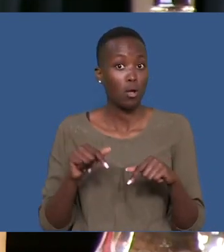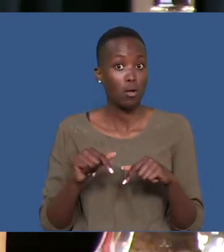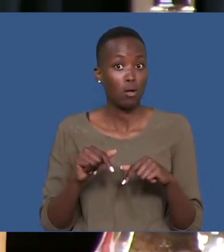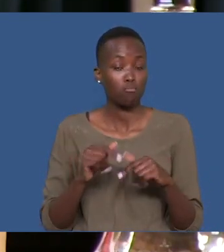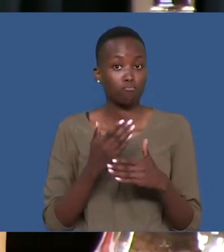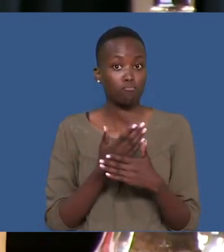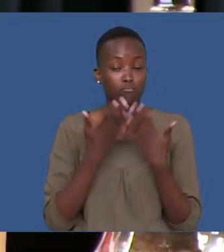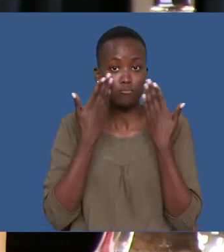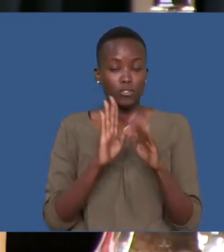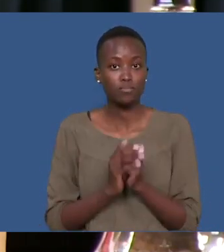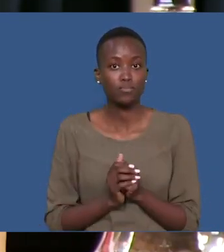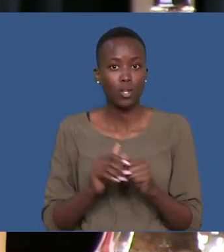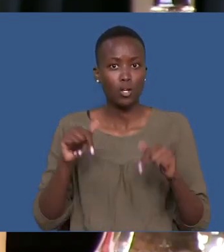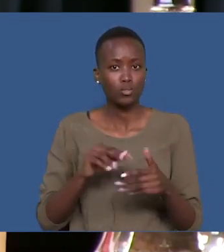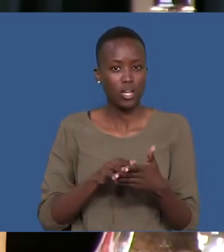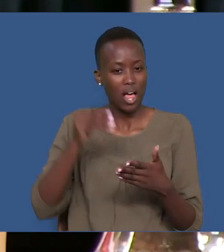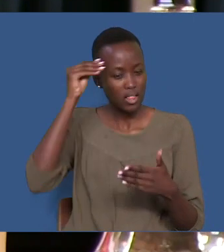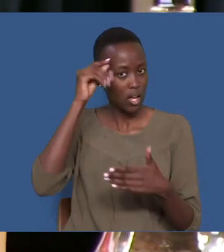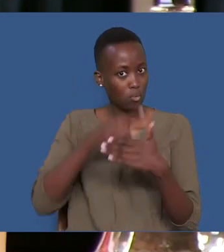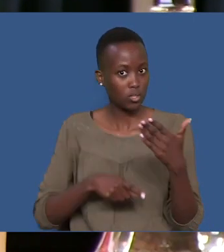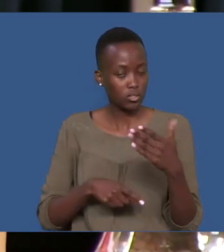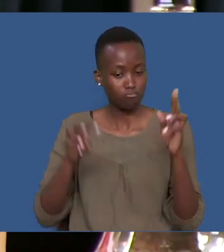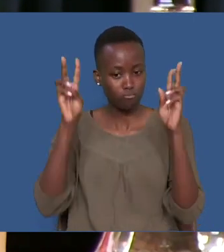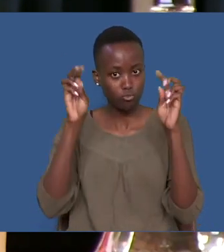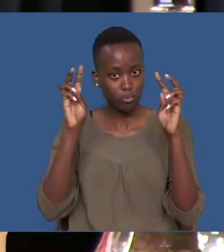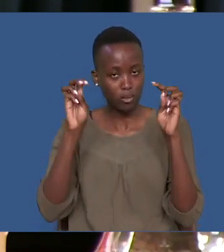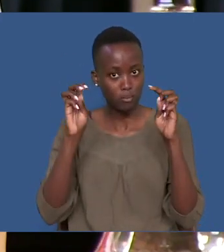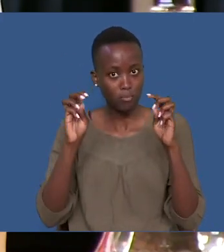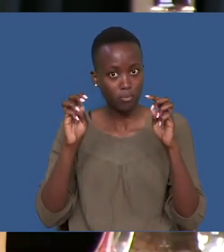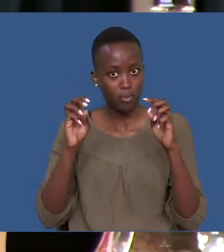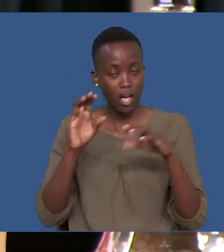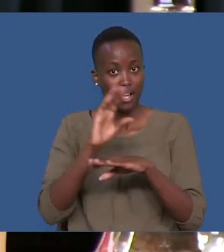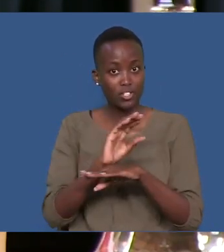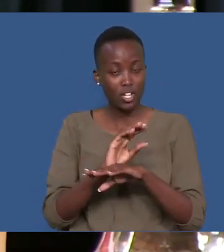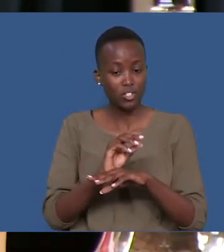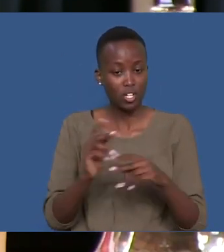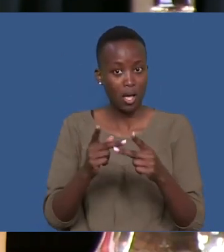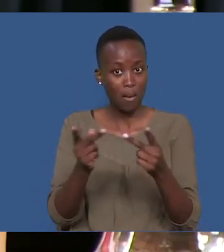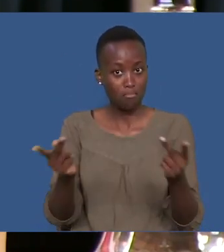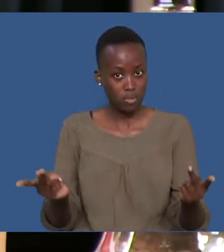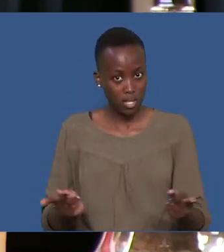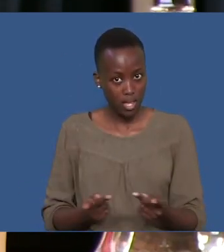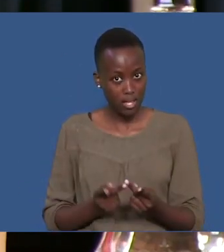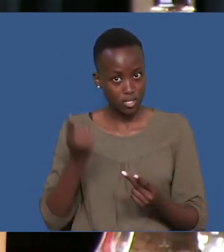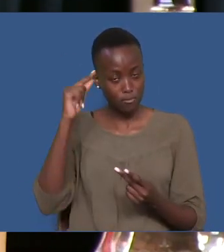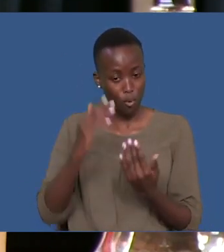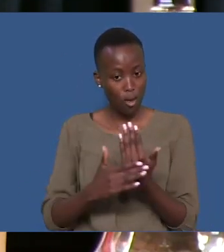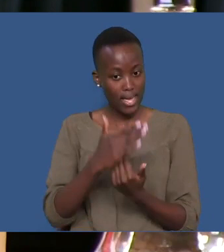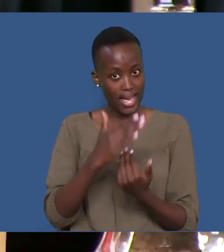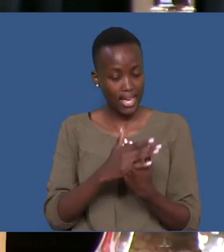Today's topic will be looking at the sanctuary, a place for pastoral care. When you look at